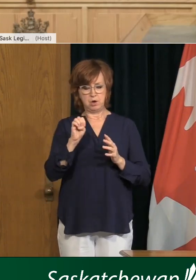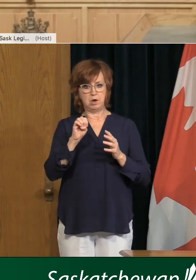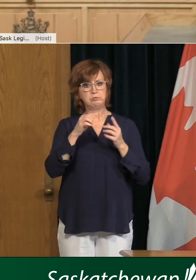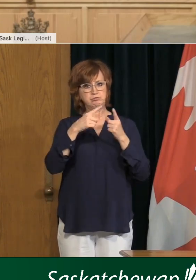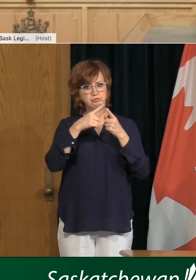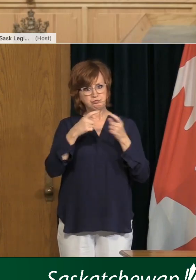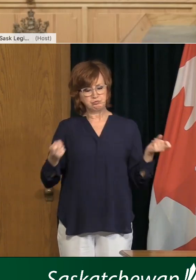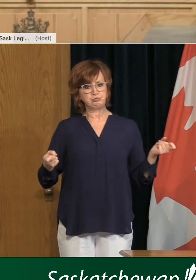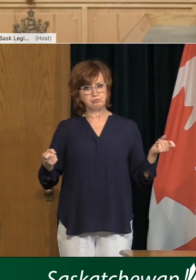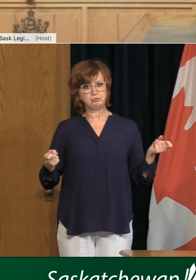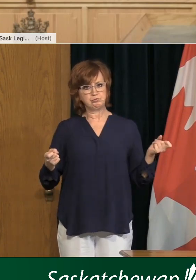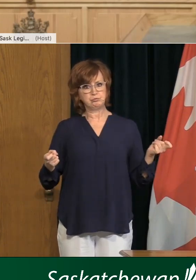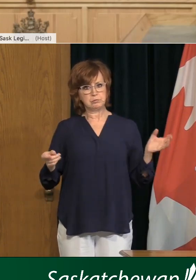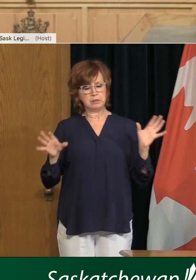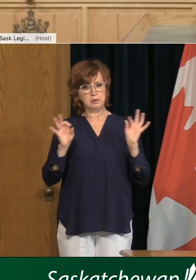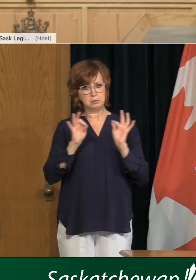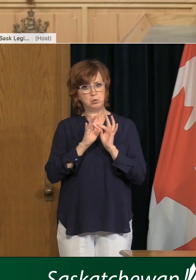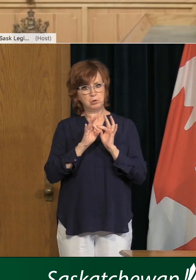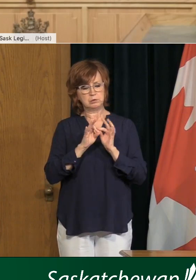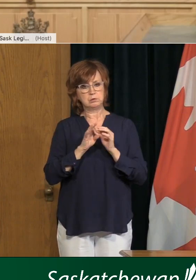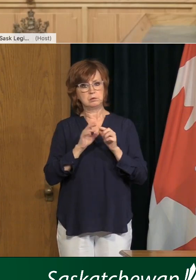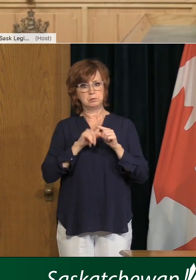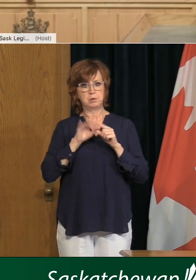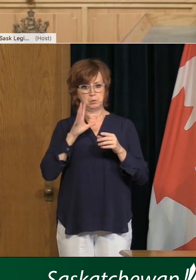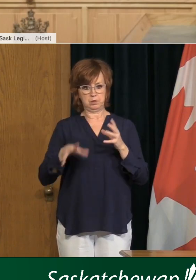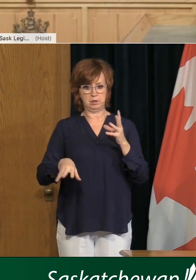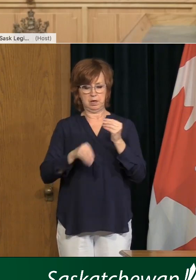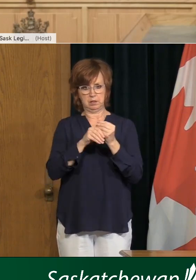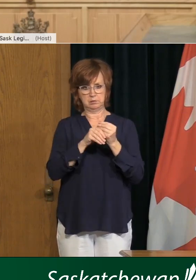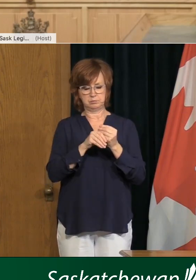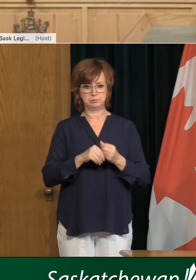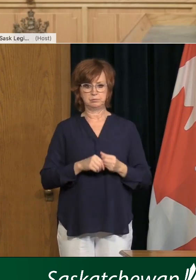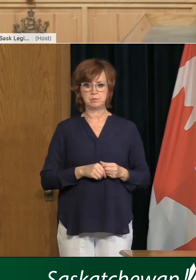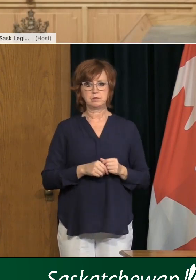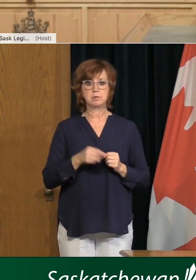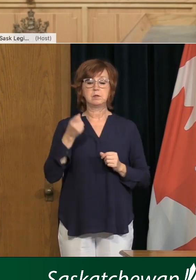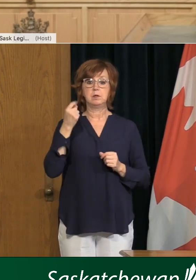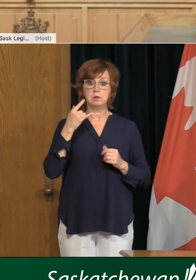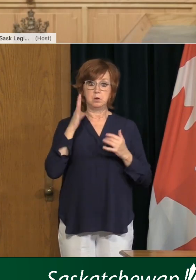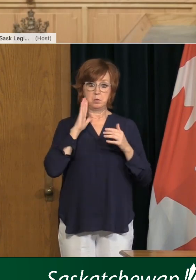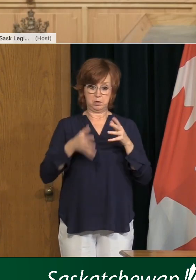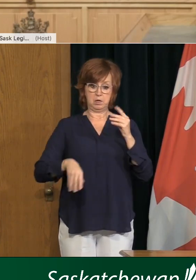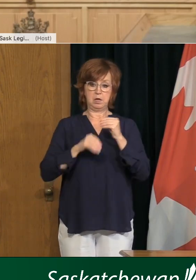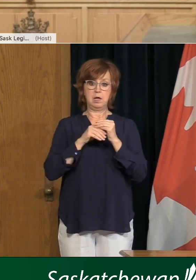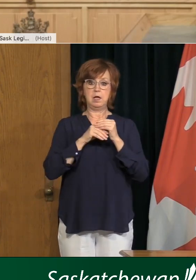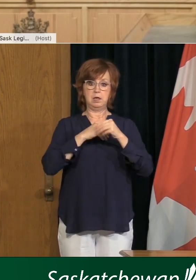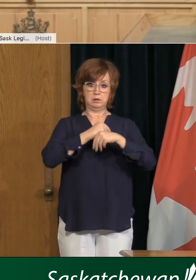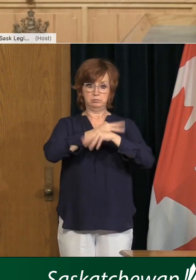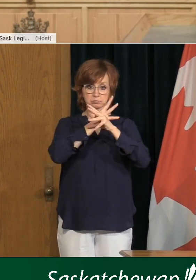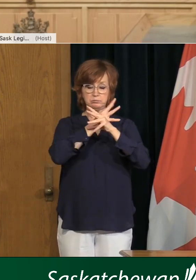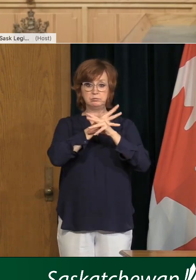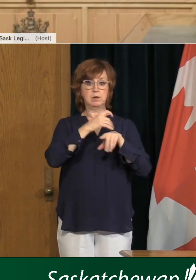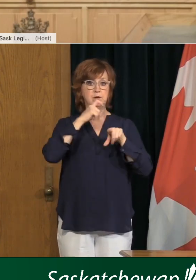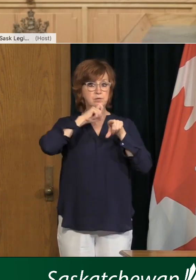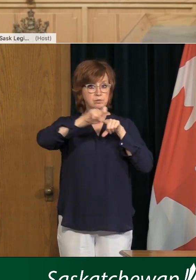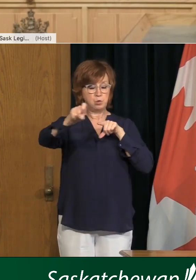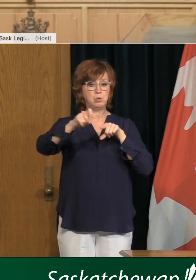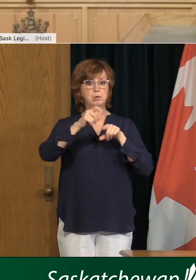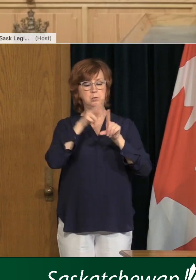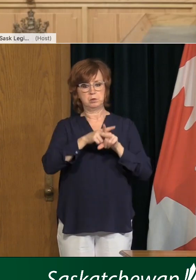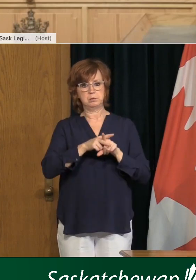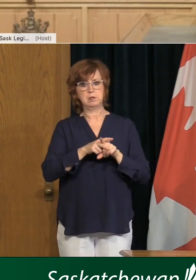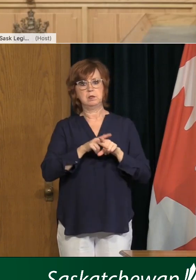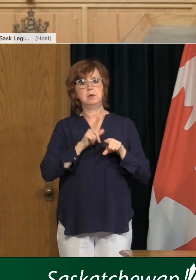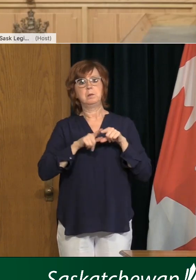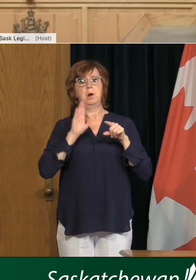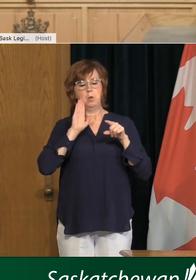a continuation, as I mentioned already, of virtual appointments, but there will be an increase in face-to-face appointments where